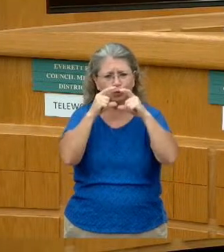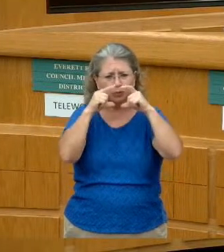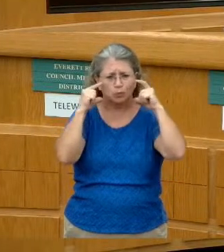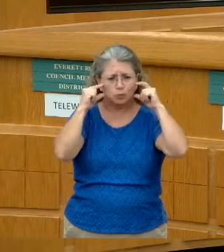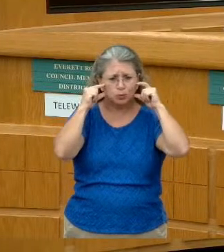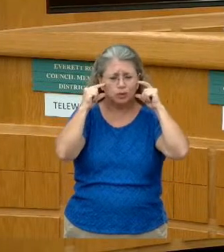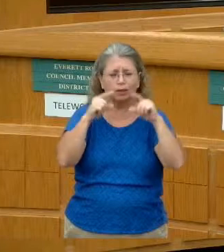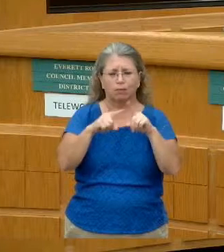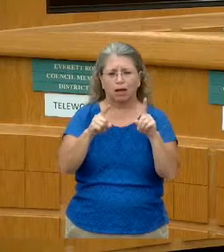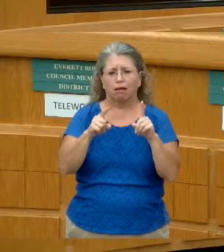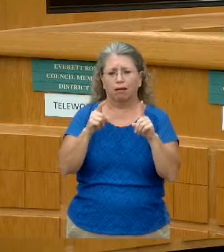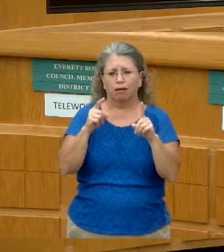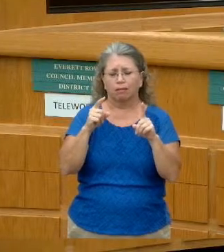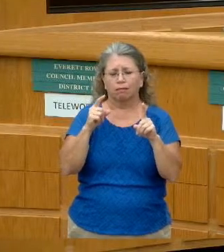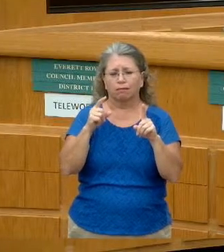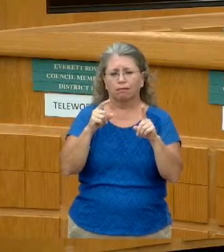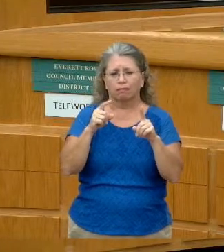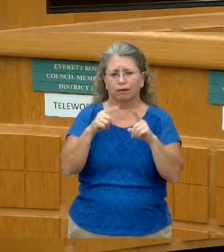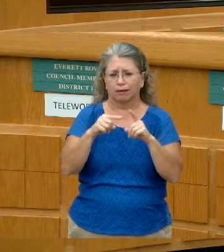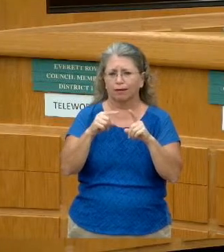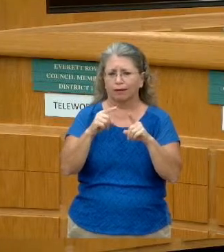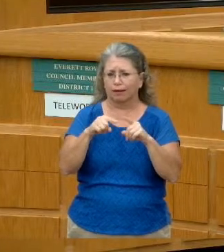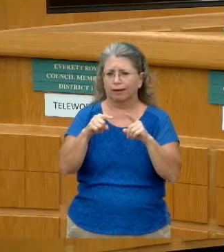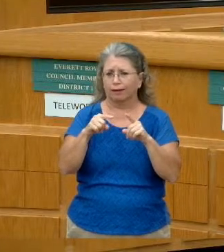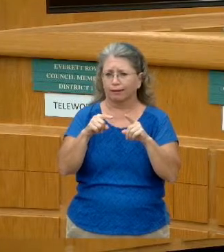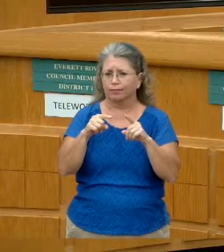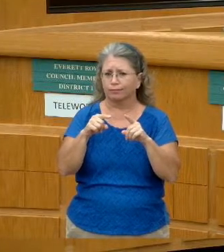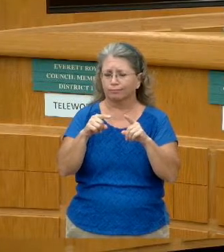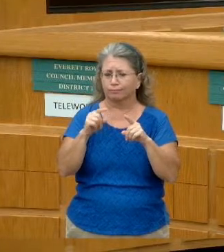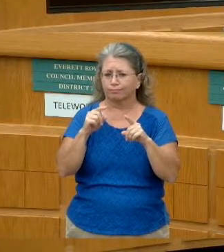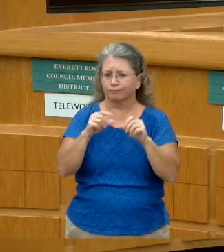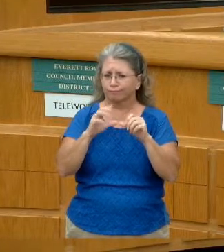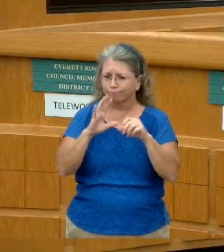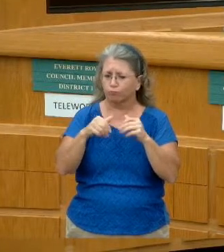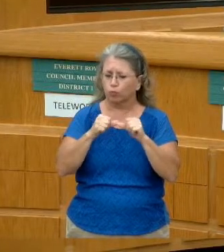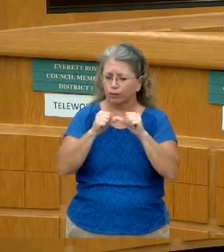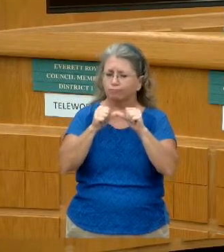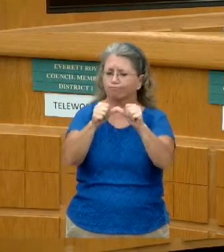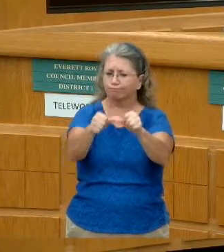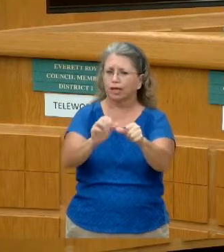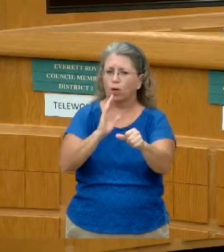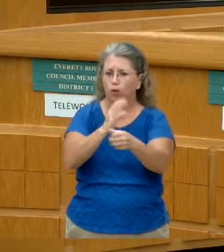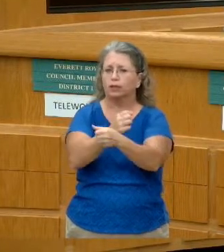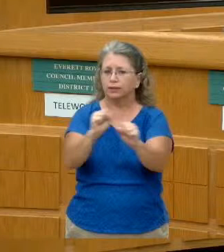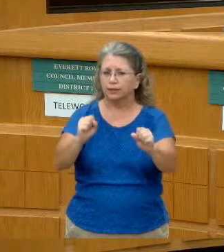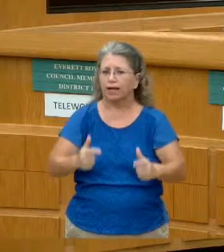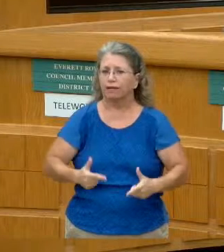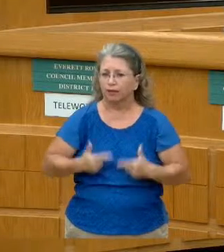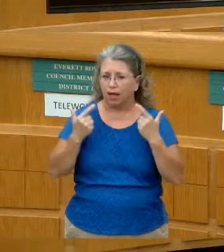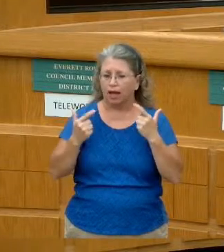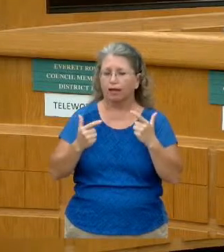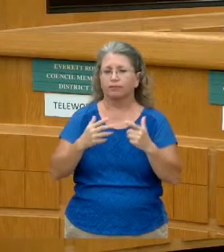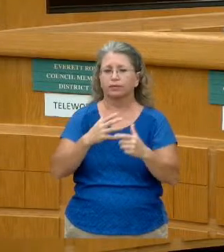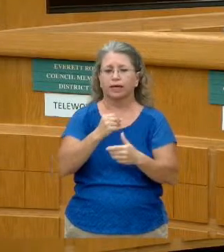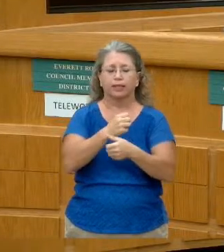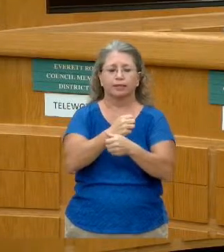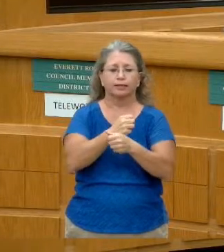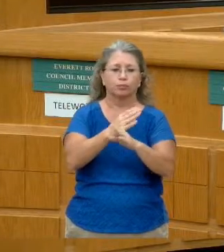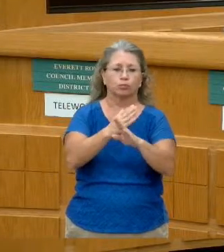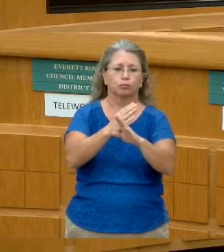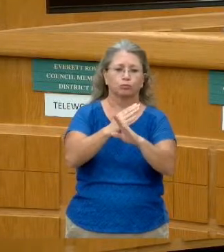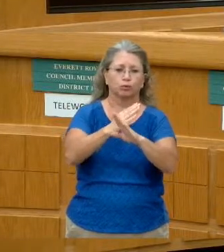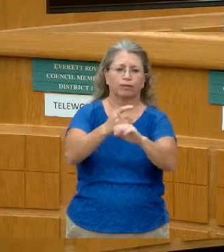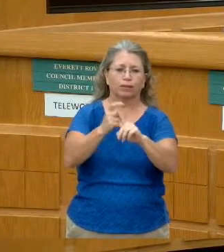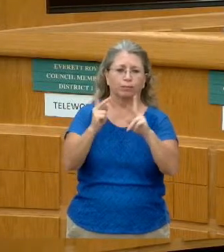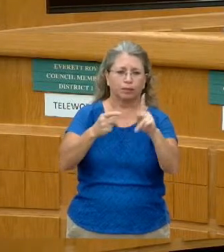run, it will save some lives possibly and save some people getting sick. And so I really encourage